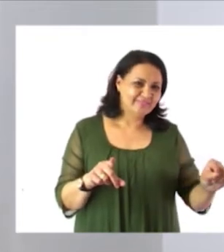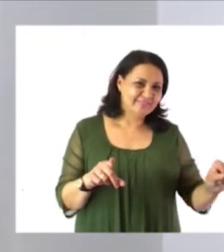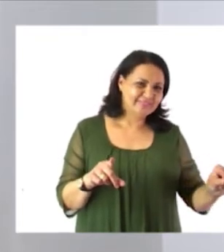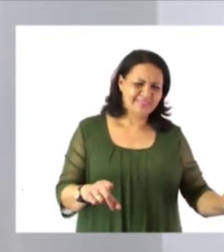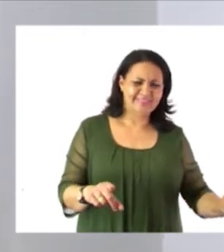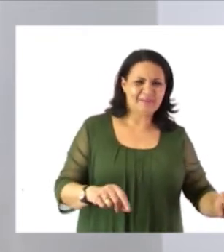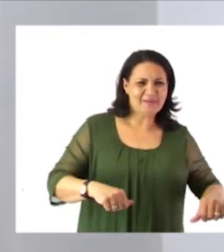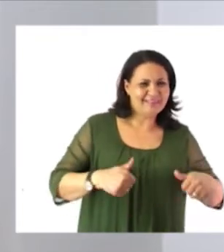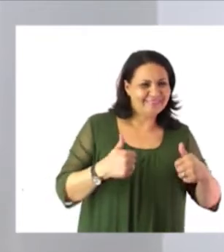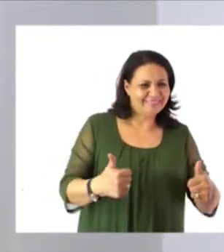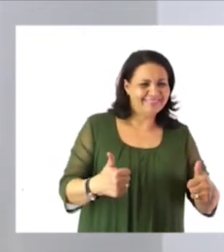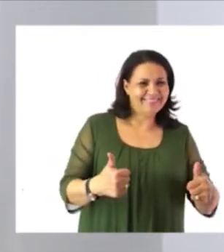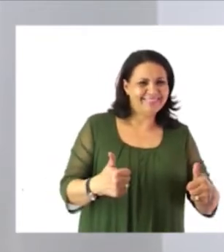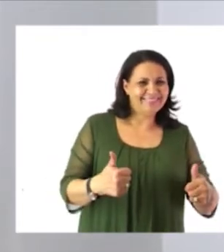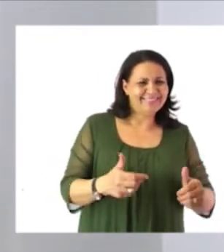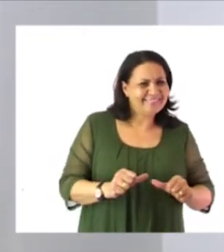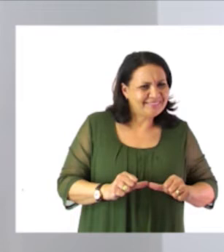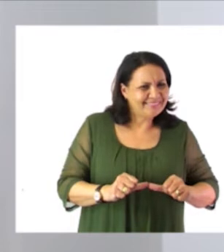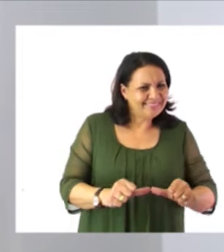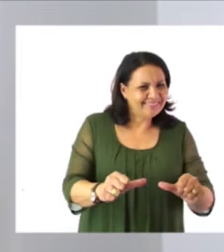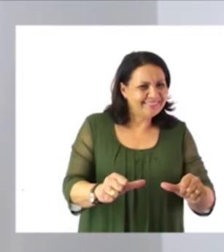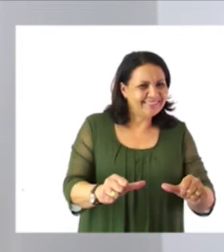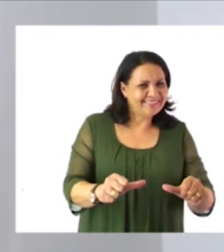Well done. And the next one.